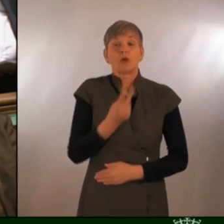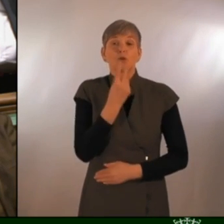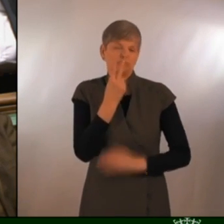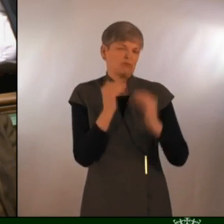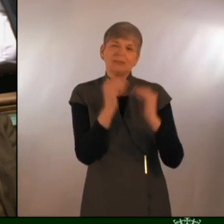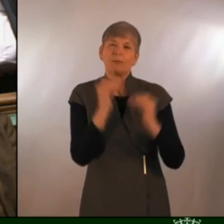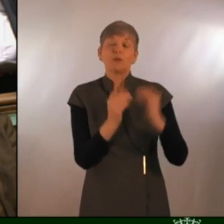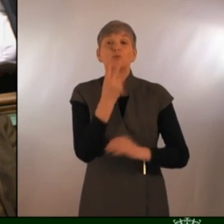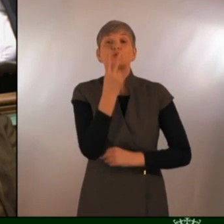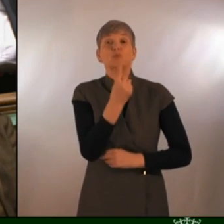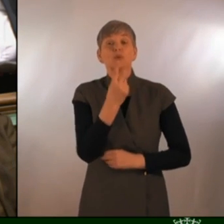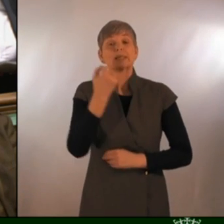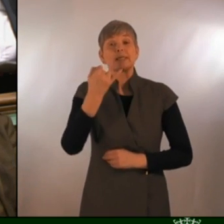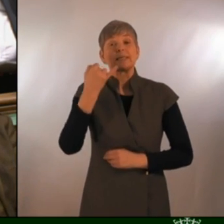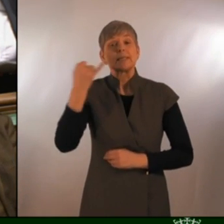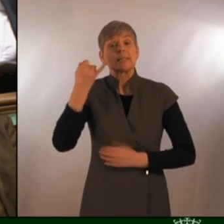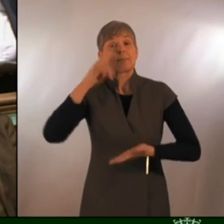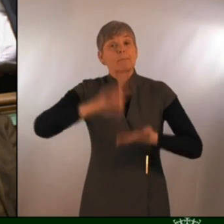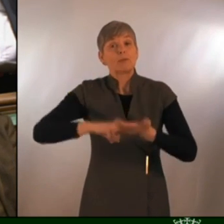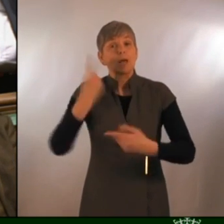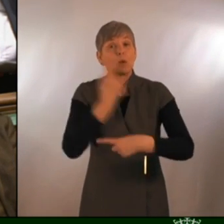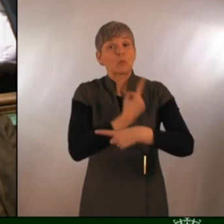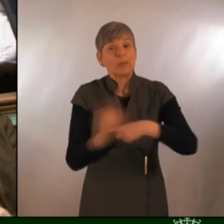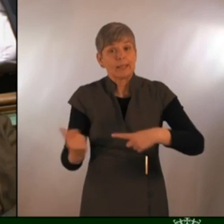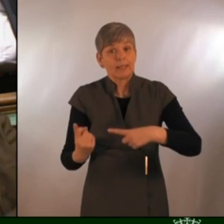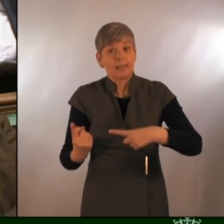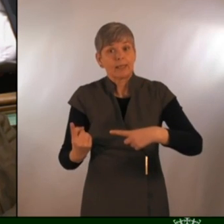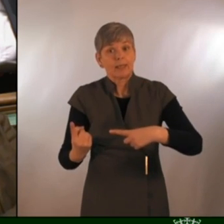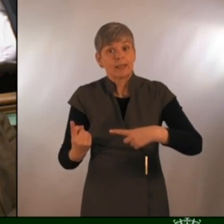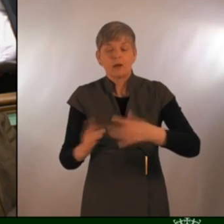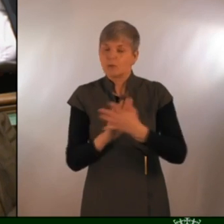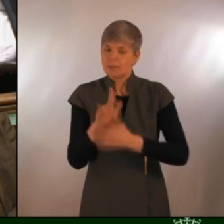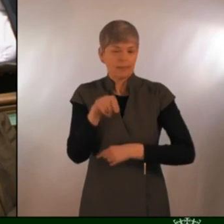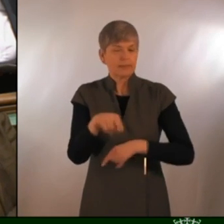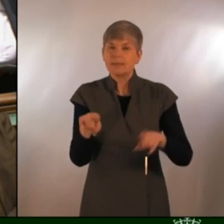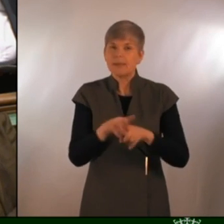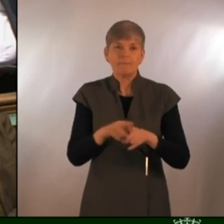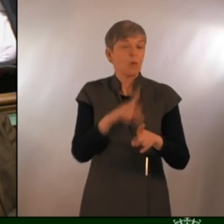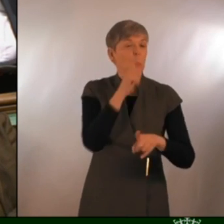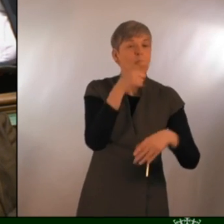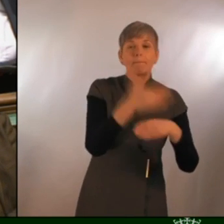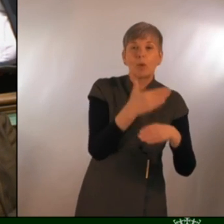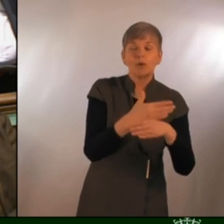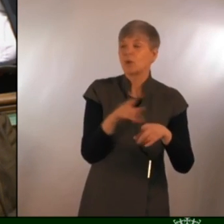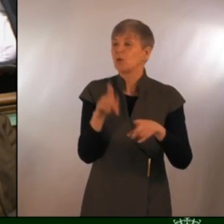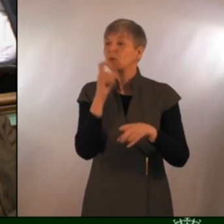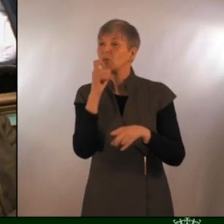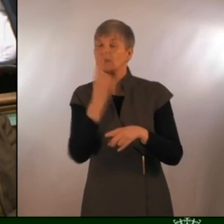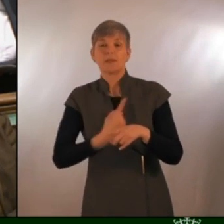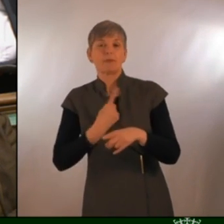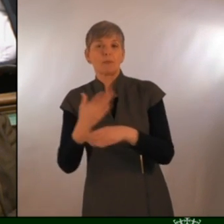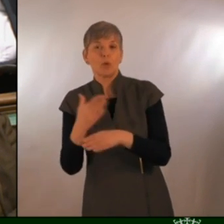£266 per week. This covers those employed and those in self-employment. In Germany and Austria,